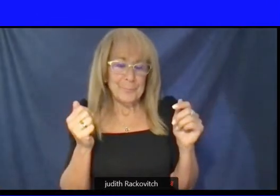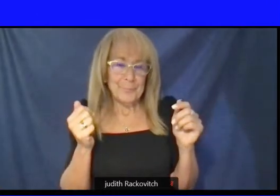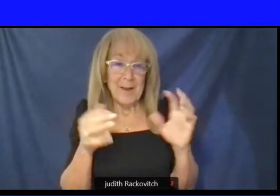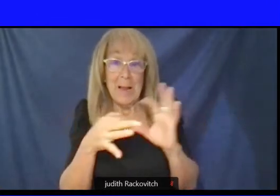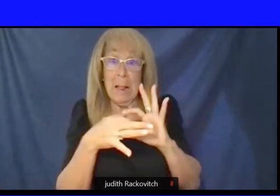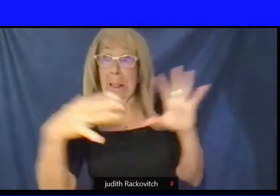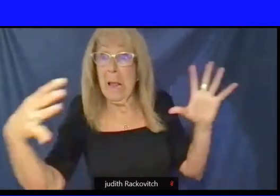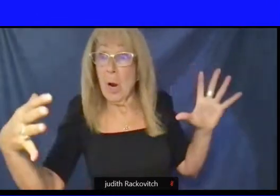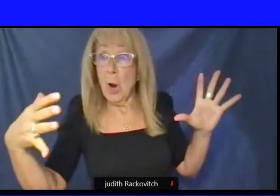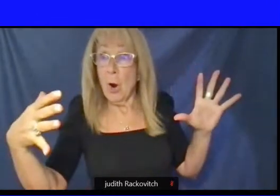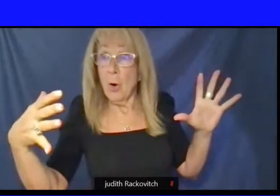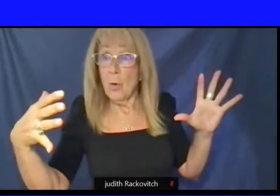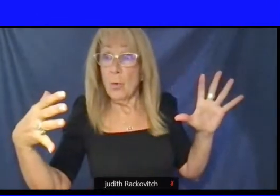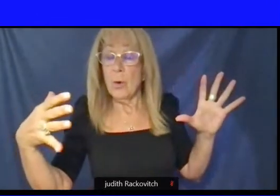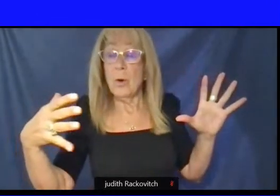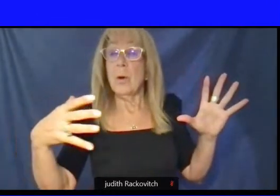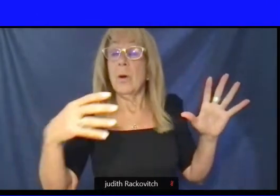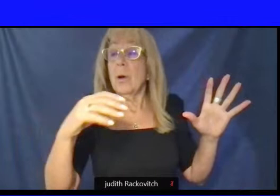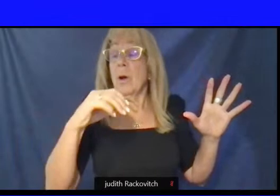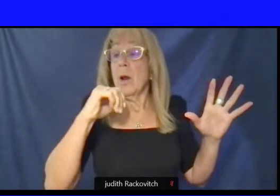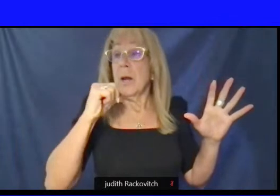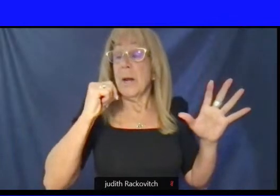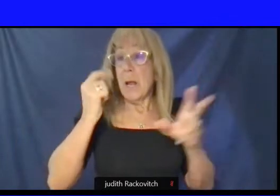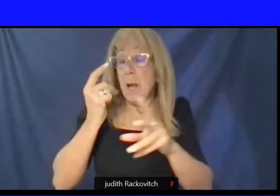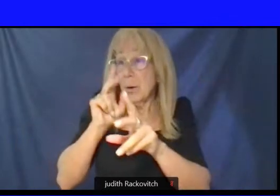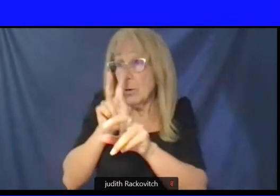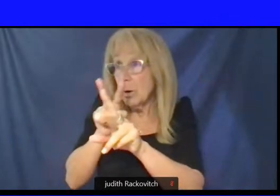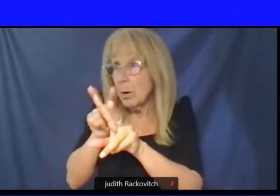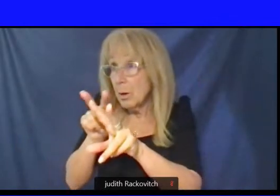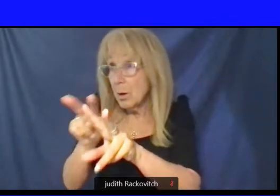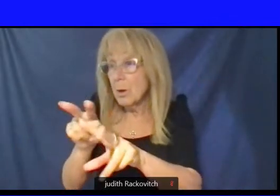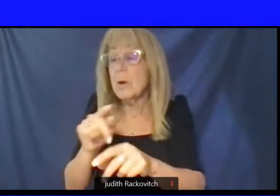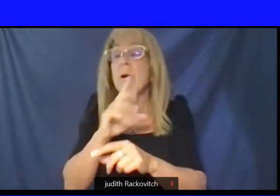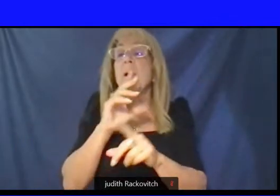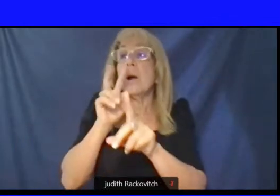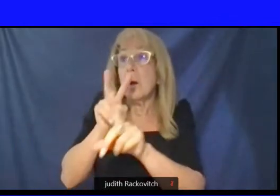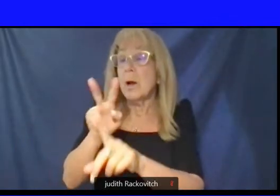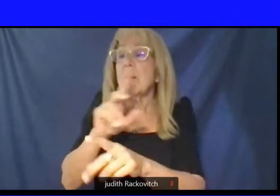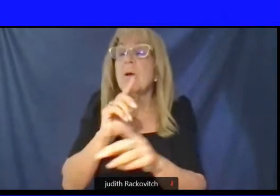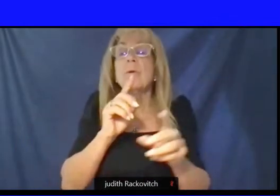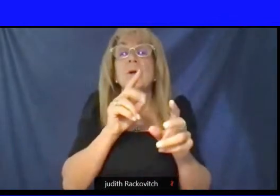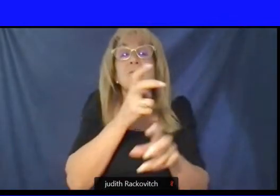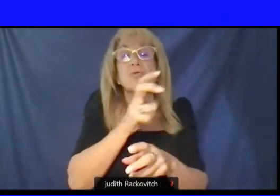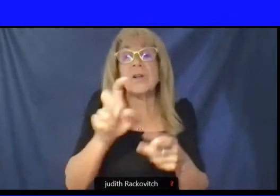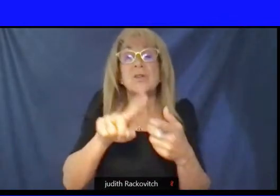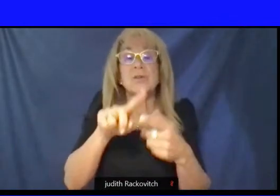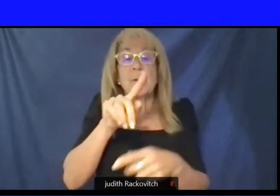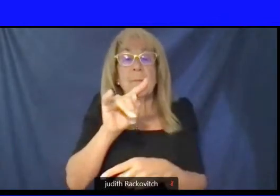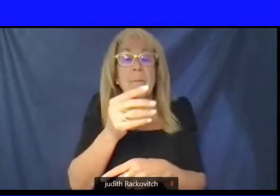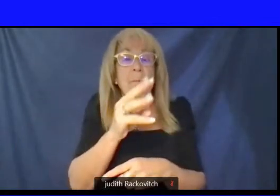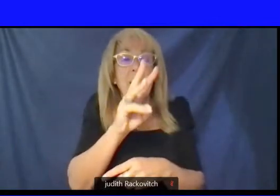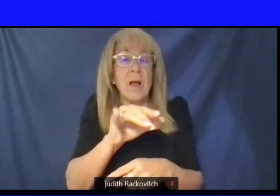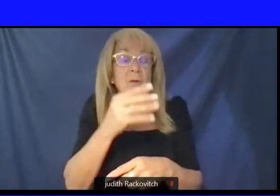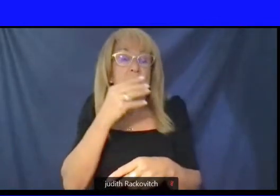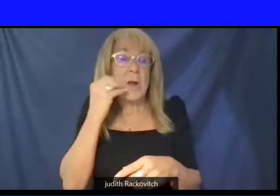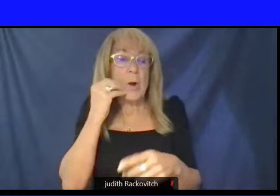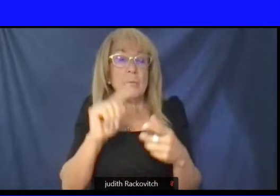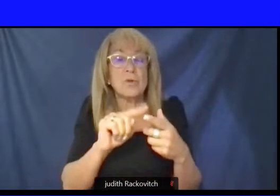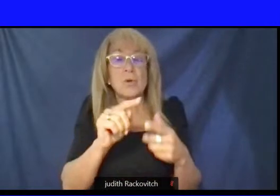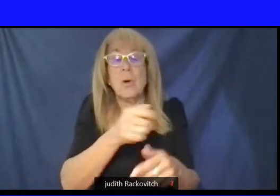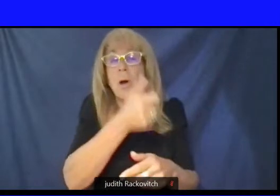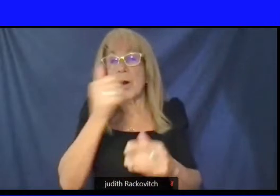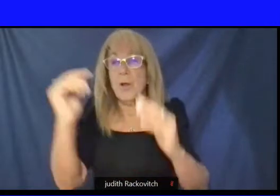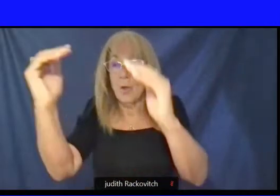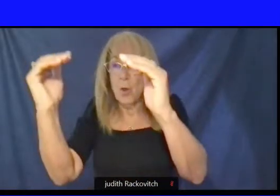they needed a more intensive level of say residential services, they would work with them to get them to